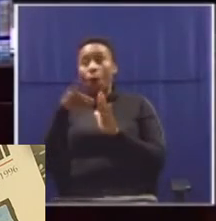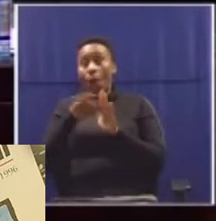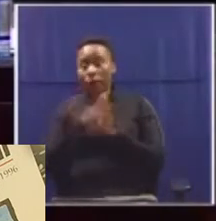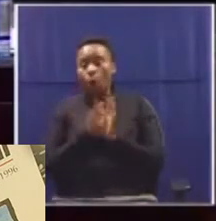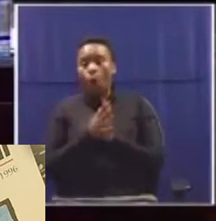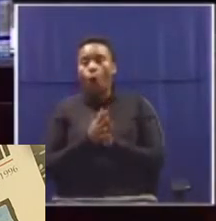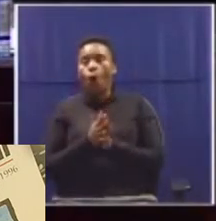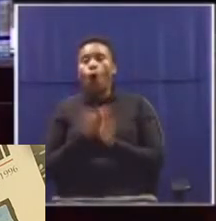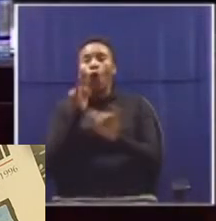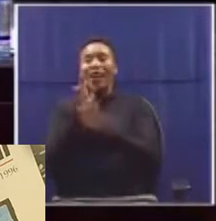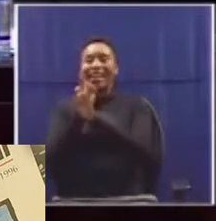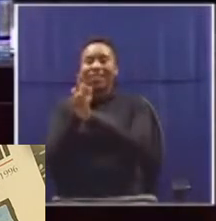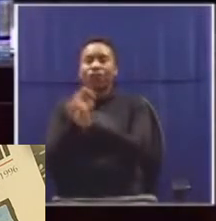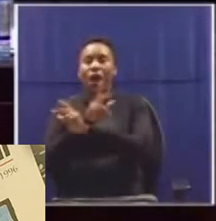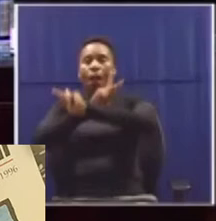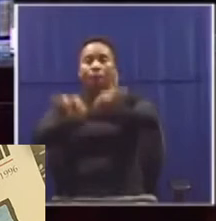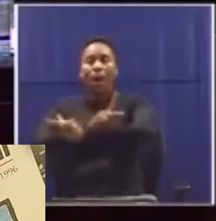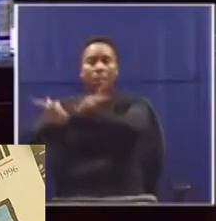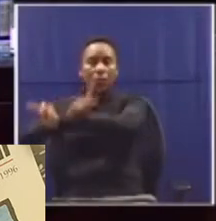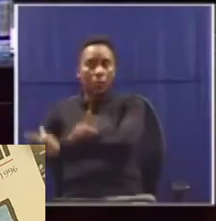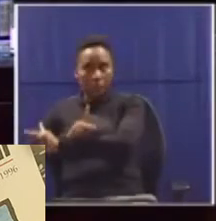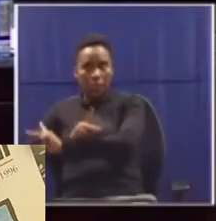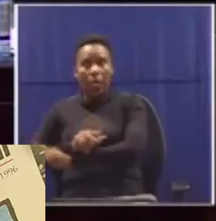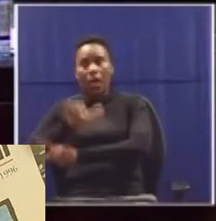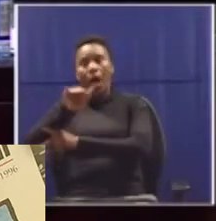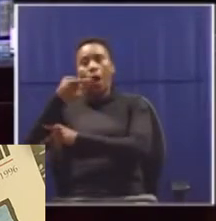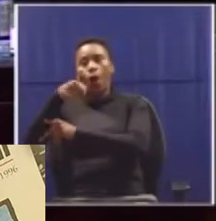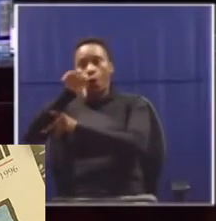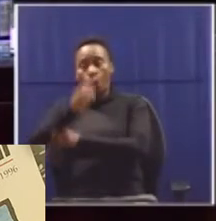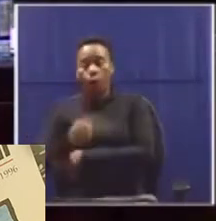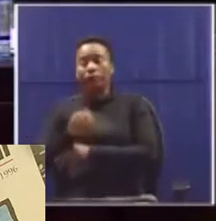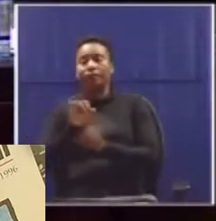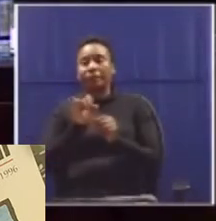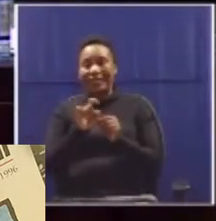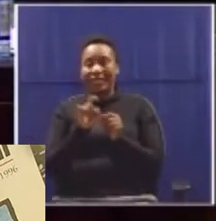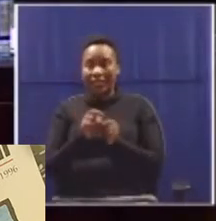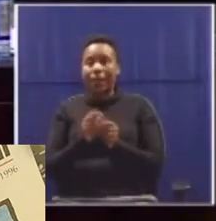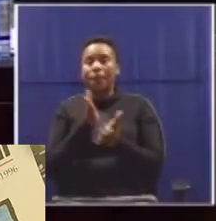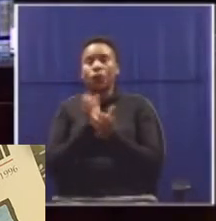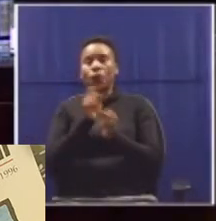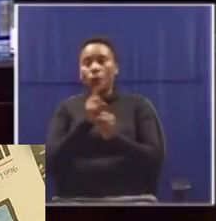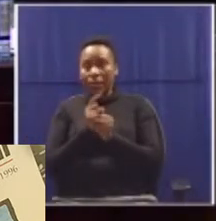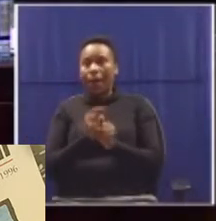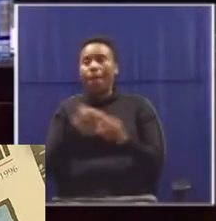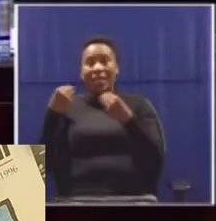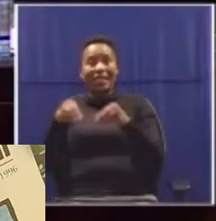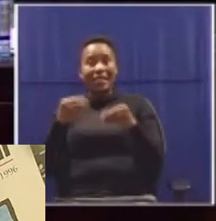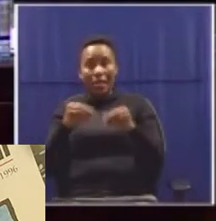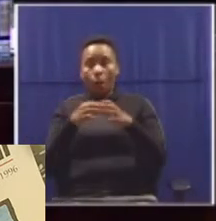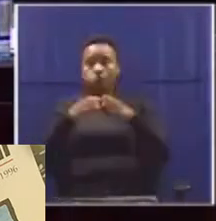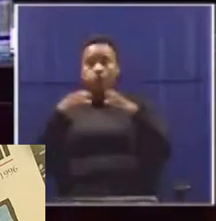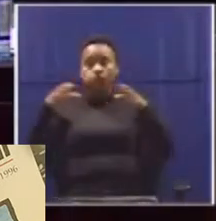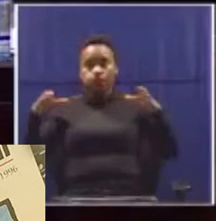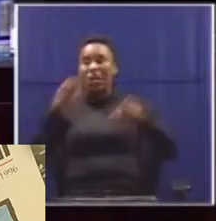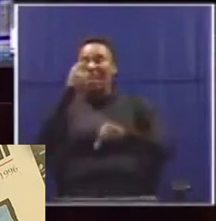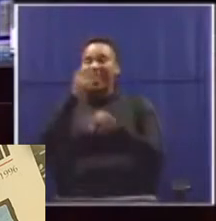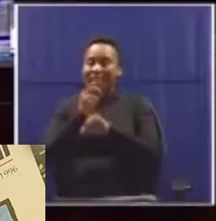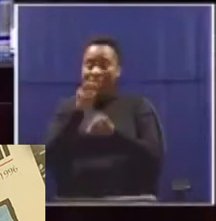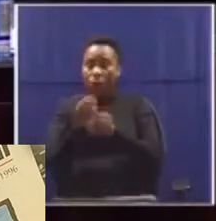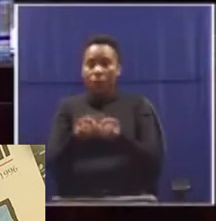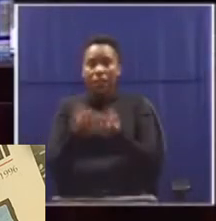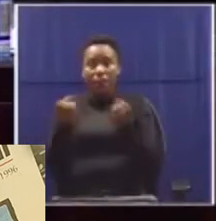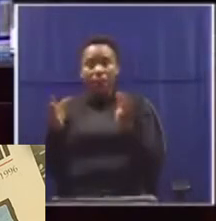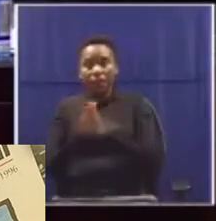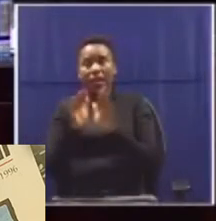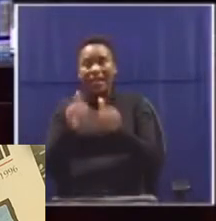parks and acroprocessing Zone means that in order for small business to thrive they will require provisional service